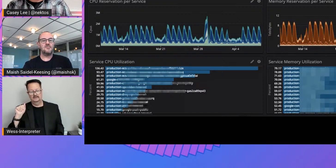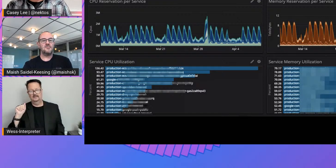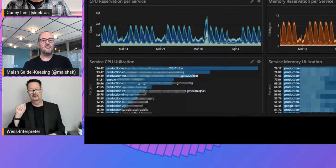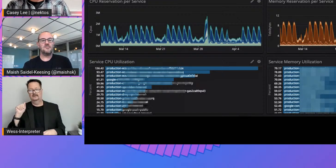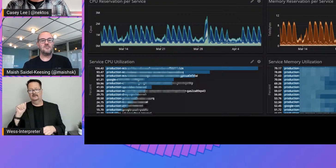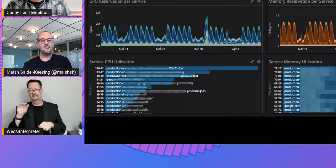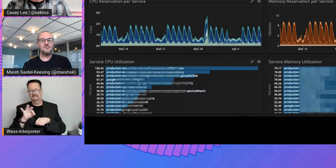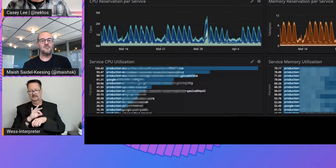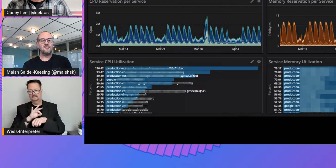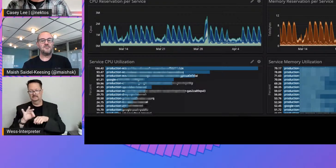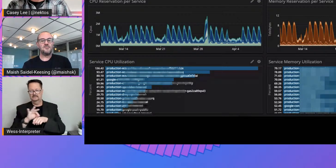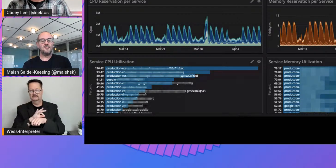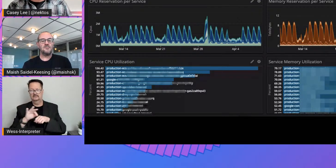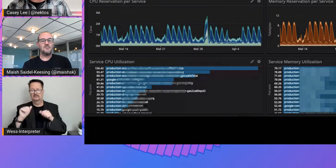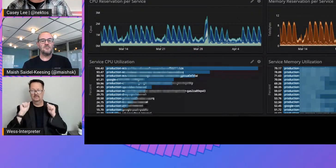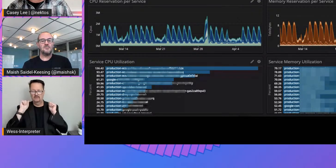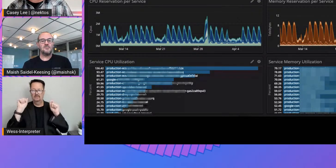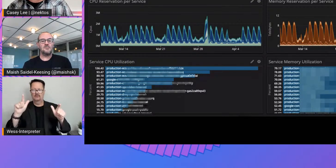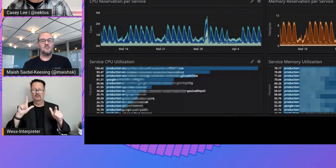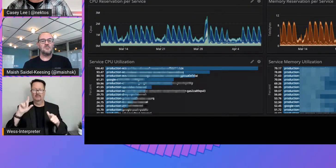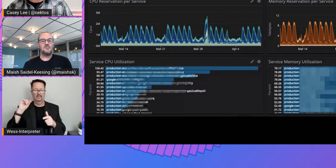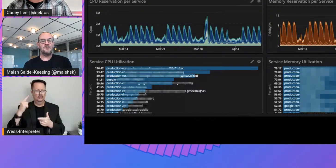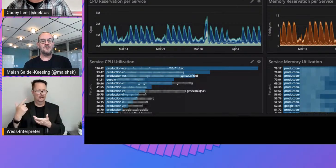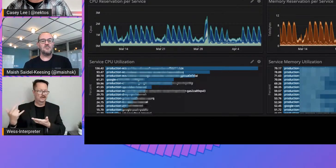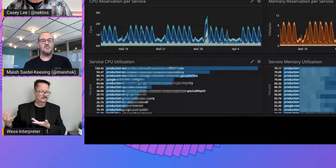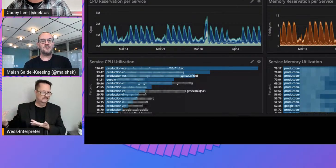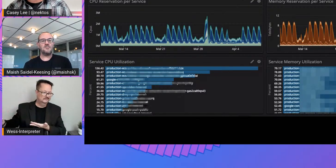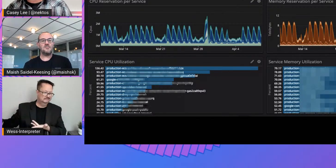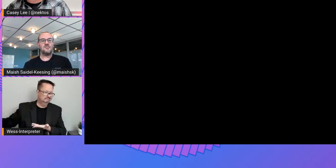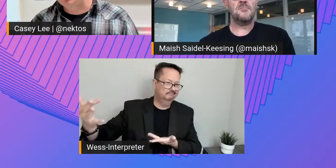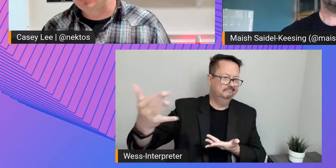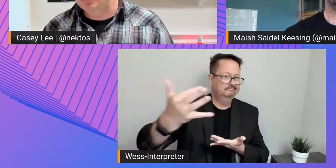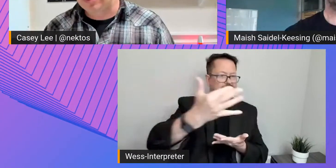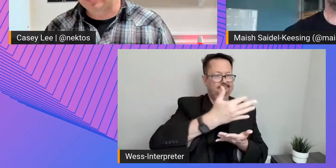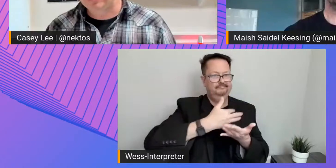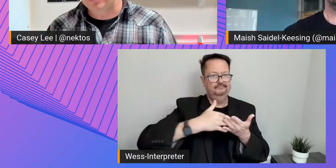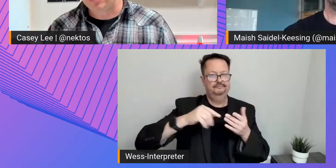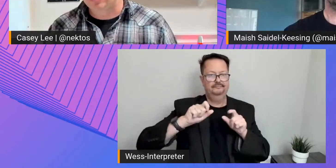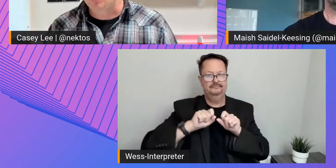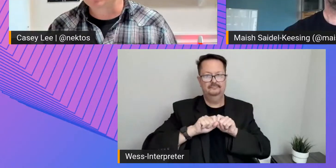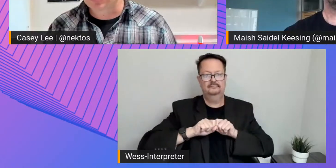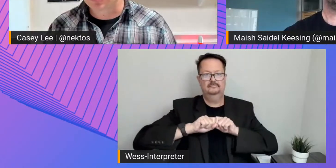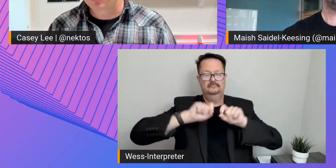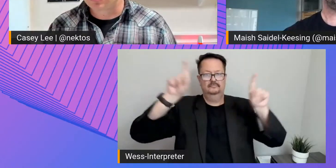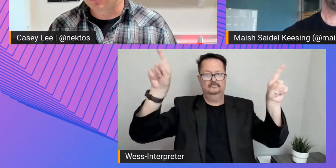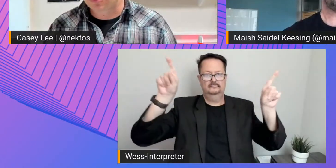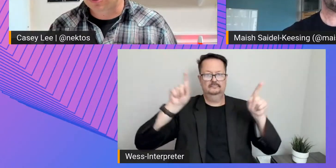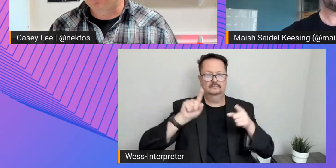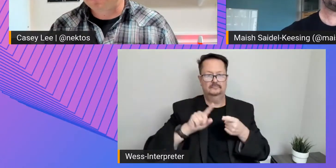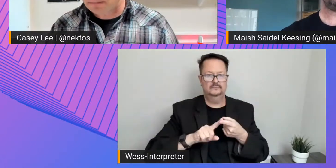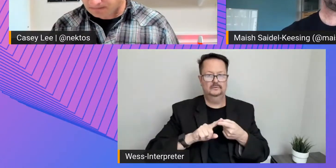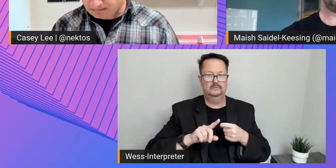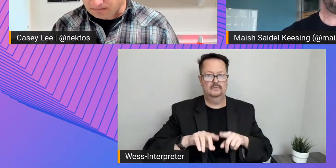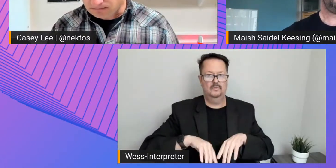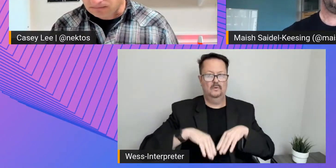logs are collected and sent up to a OpenSearch